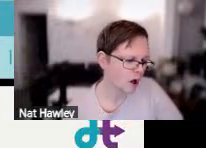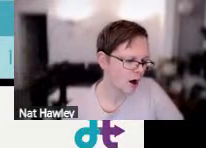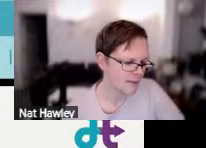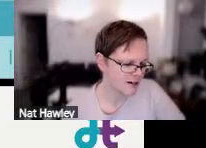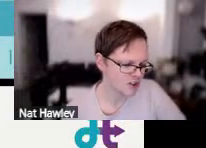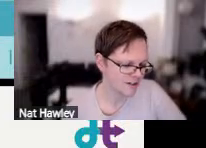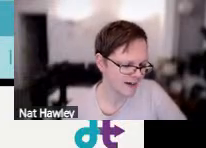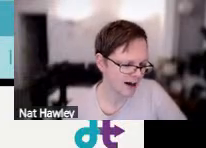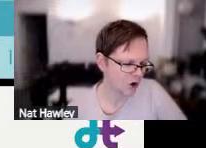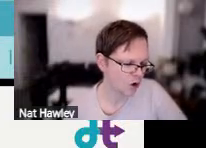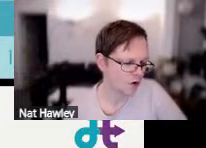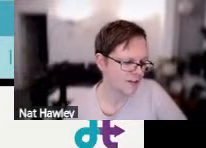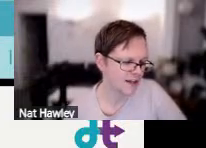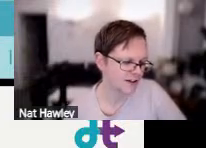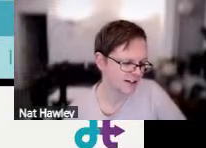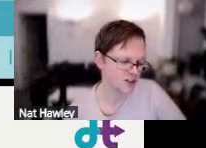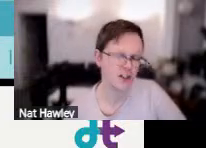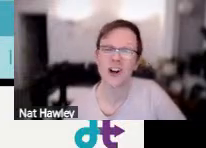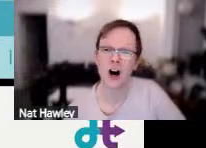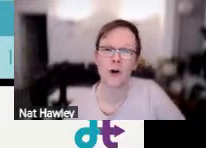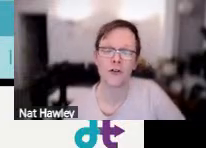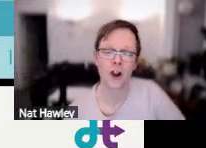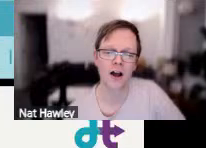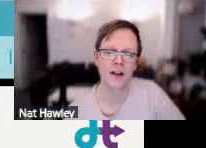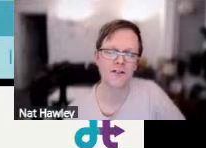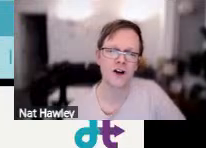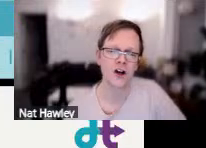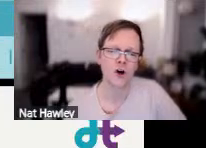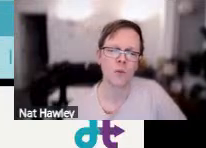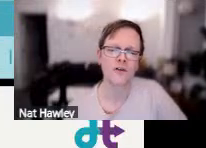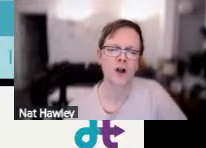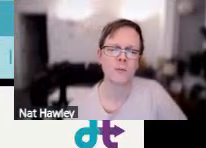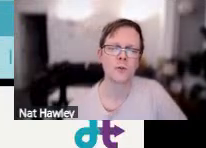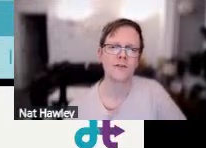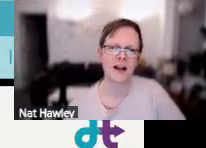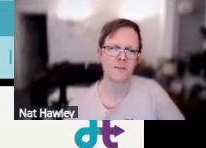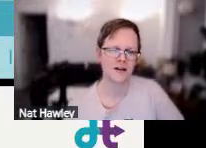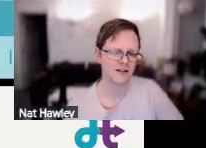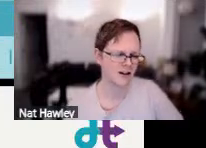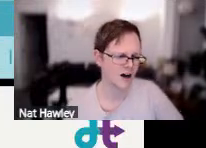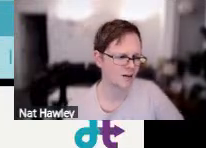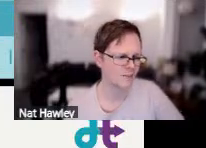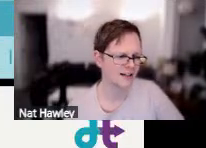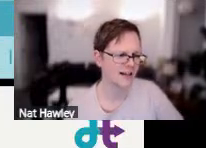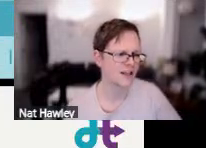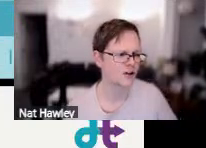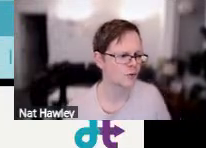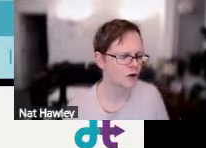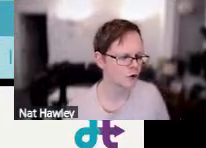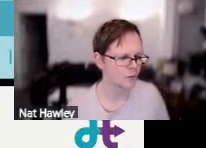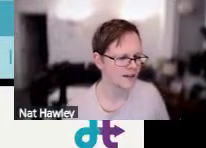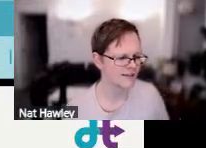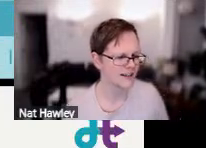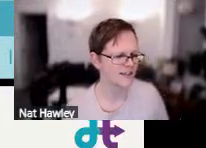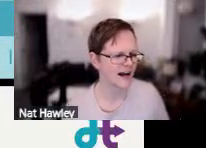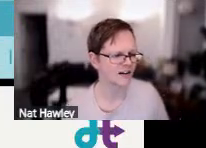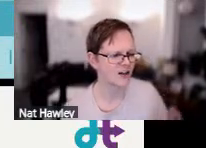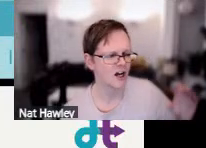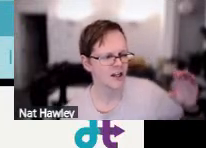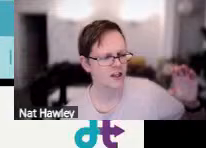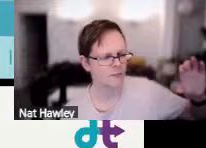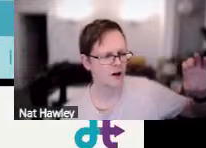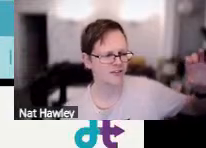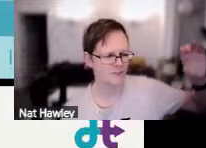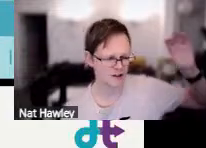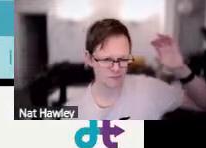Well, I mentioned that a lot of these conditions are for life. With global development delay, you'll normally see that